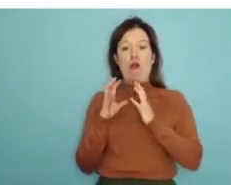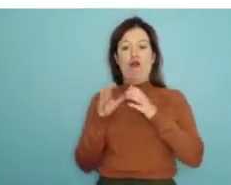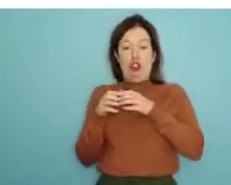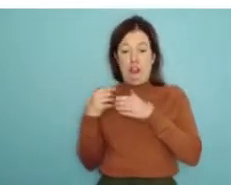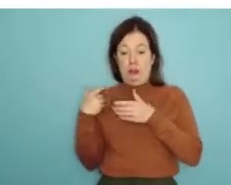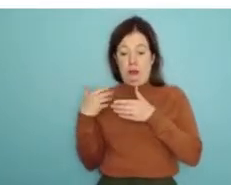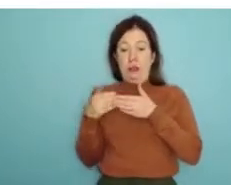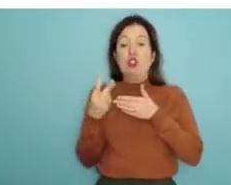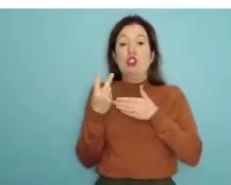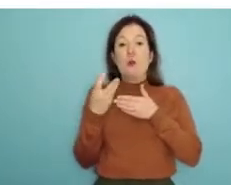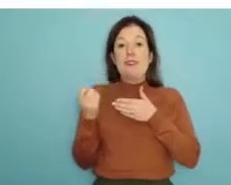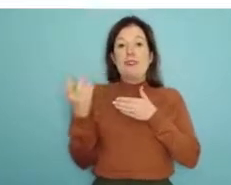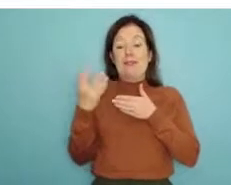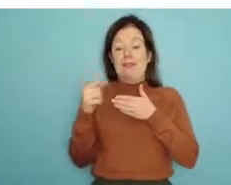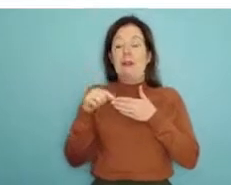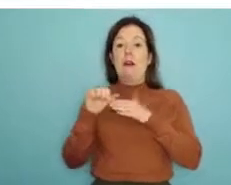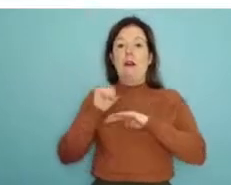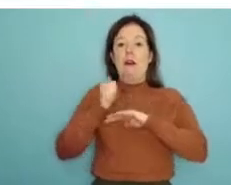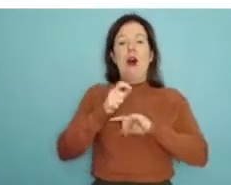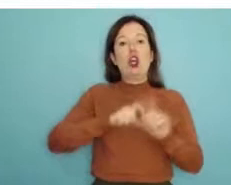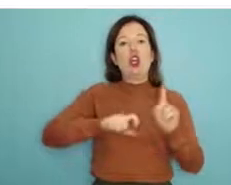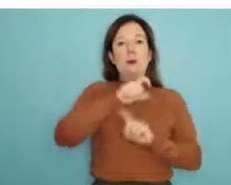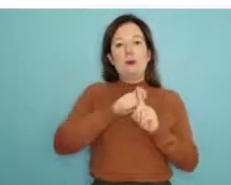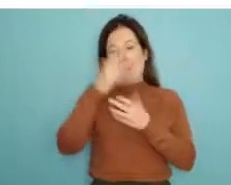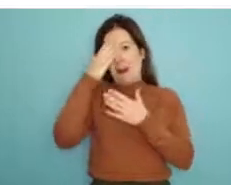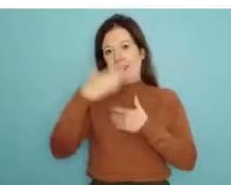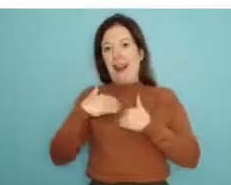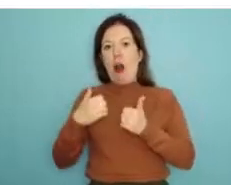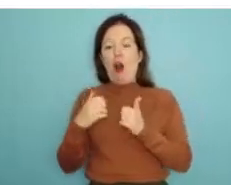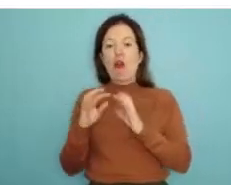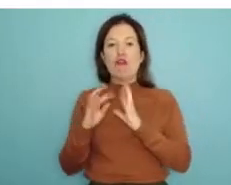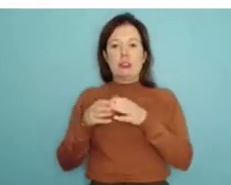a community and mental health trust.